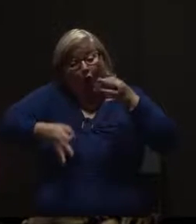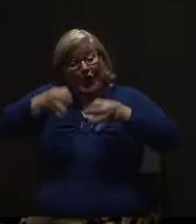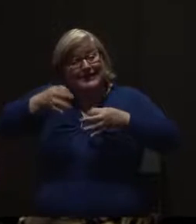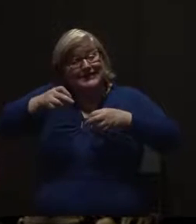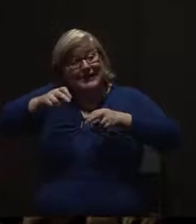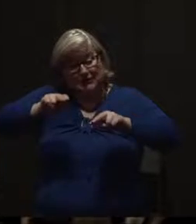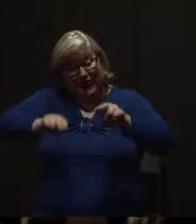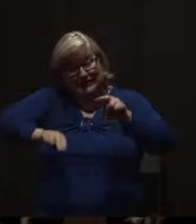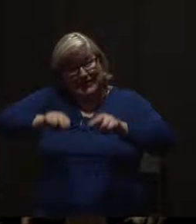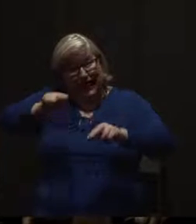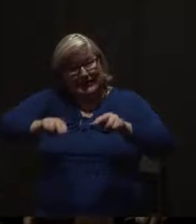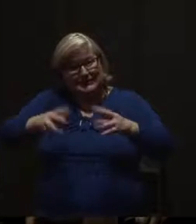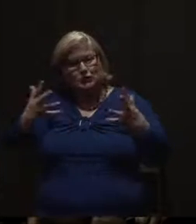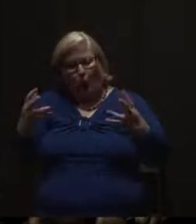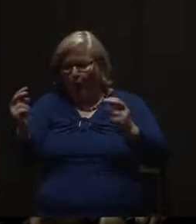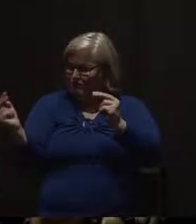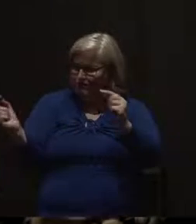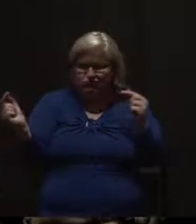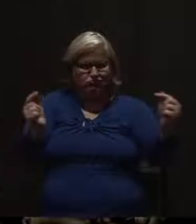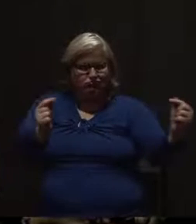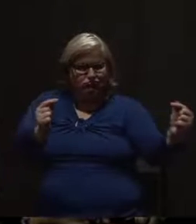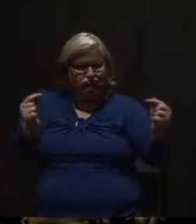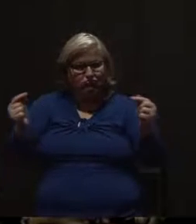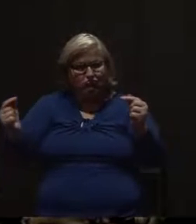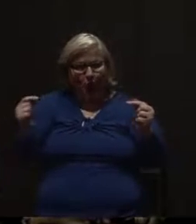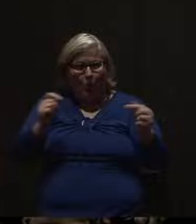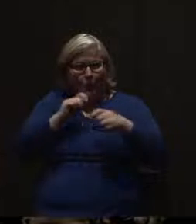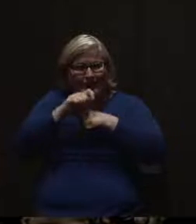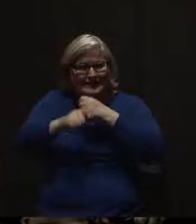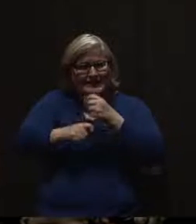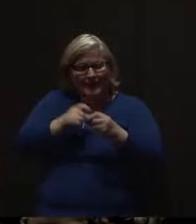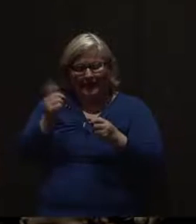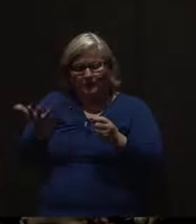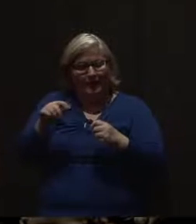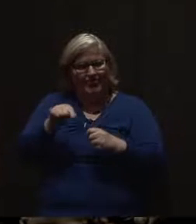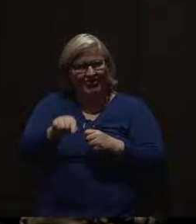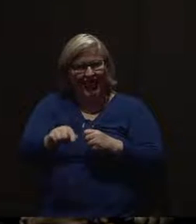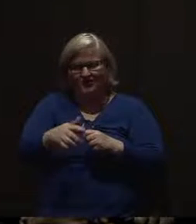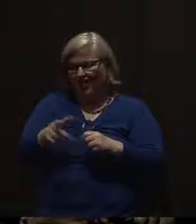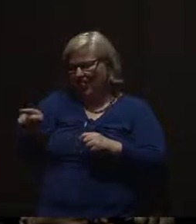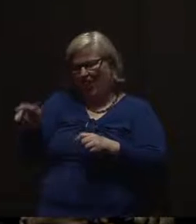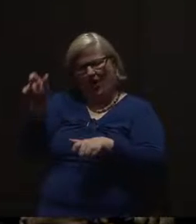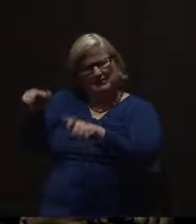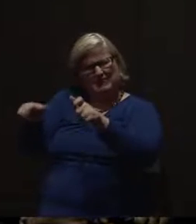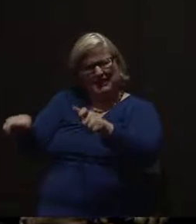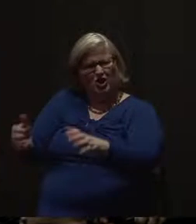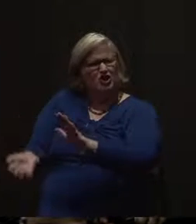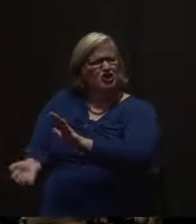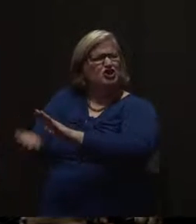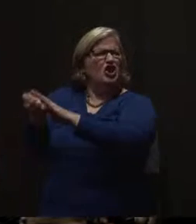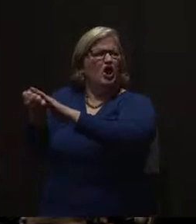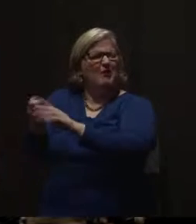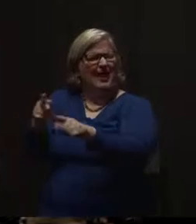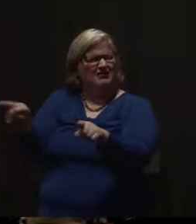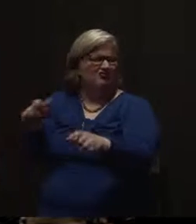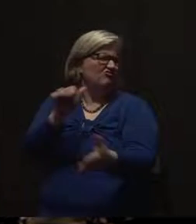follows these patterns, really. So basically, we all say, aren't these people stupid? Because they're stupid and everybody